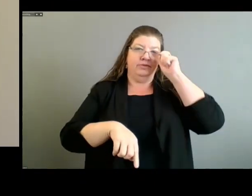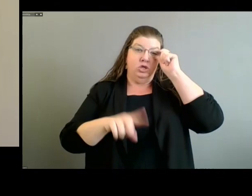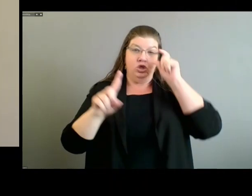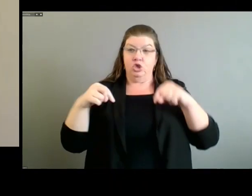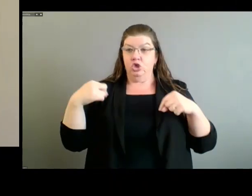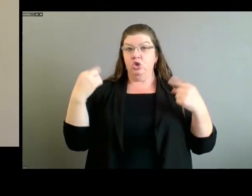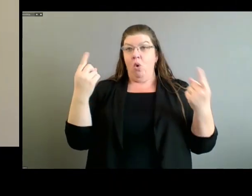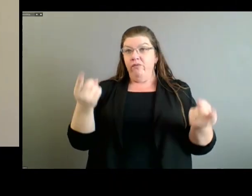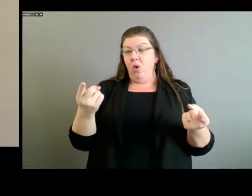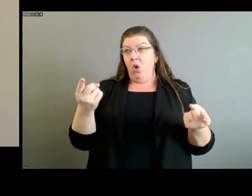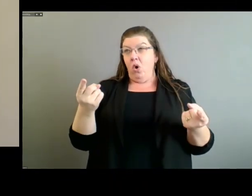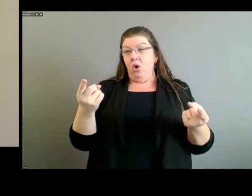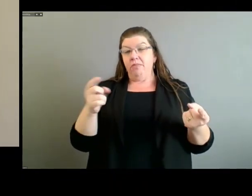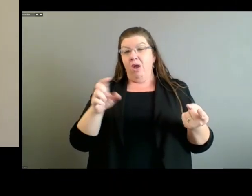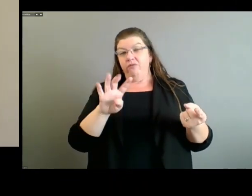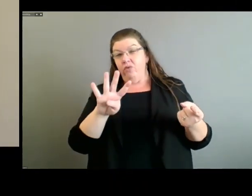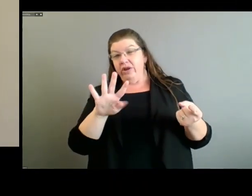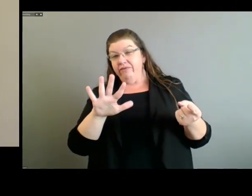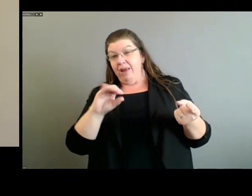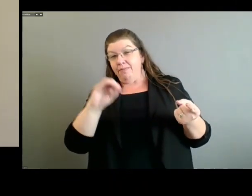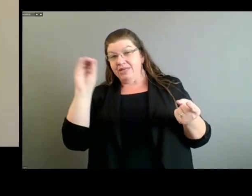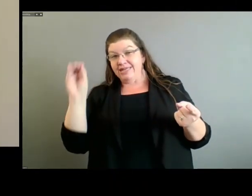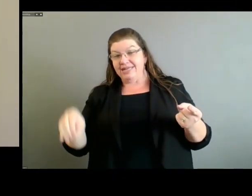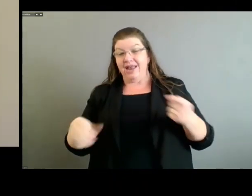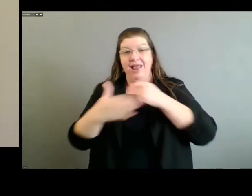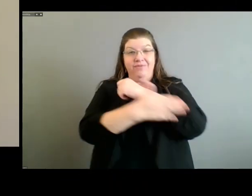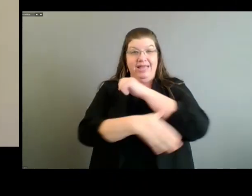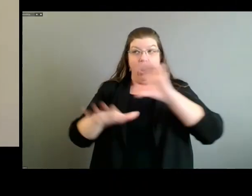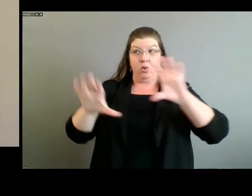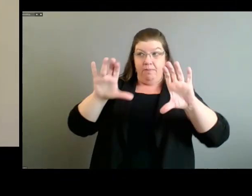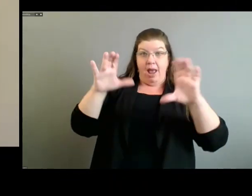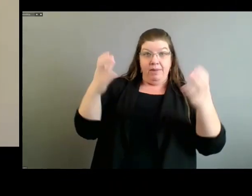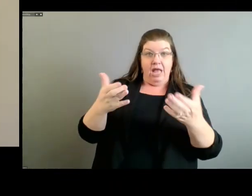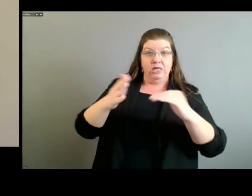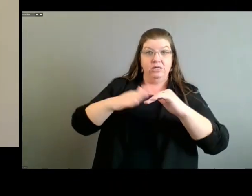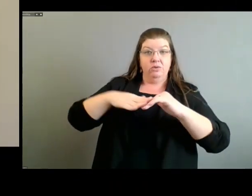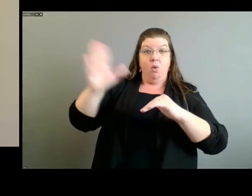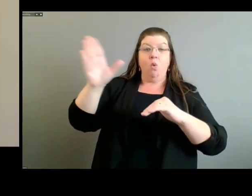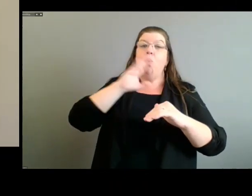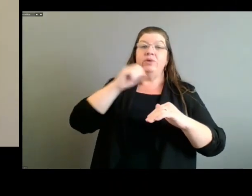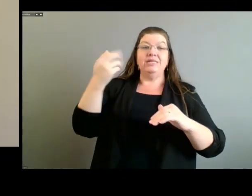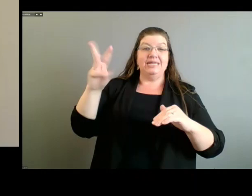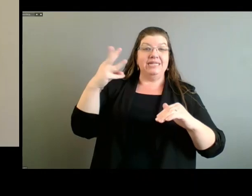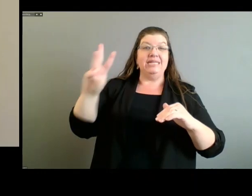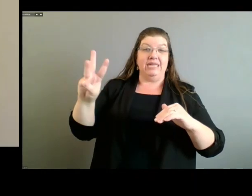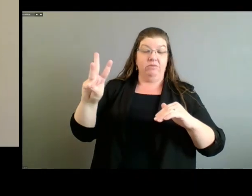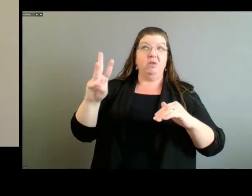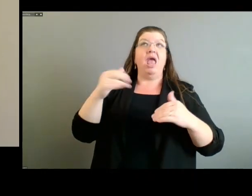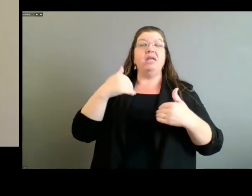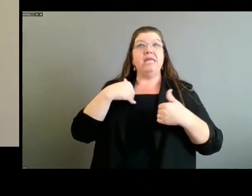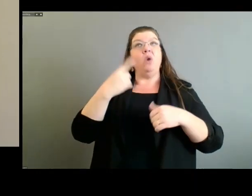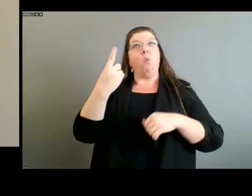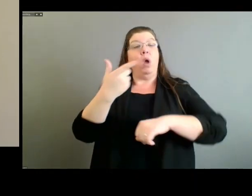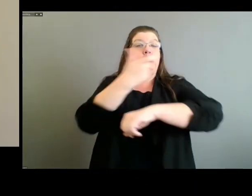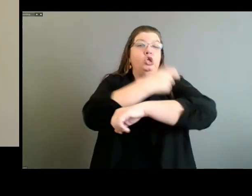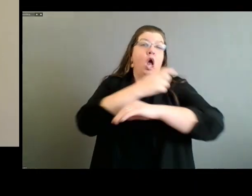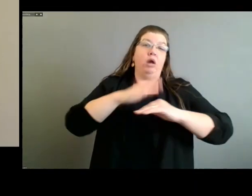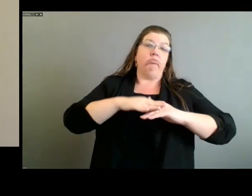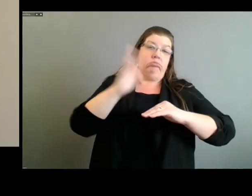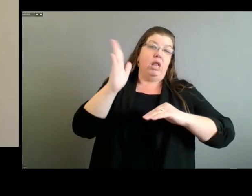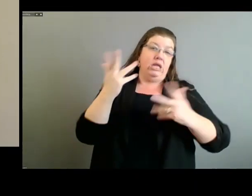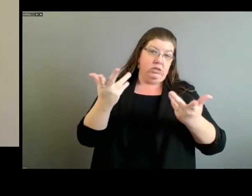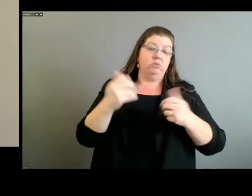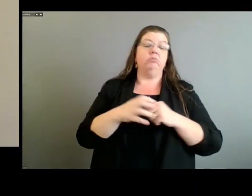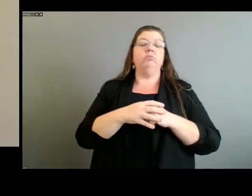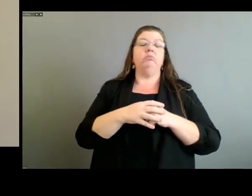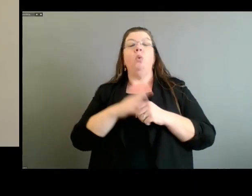far, about 45% of the county population over 16 has had at least one shot.